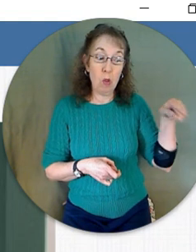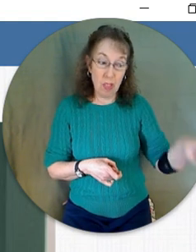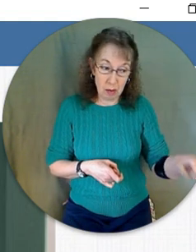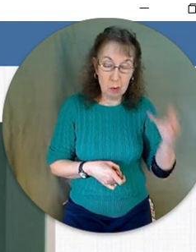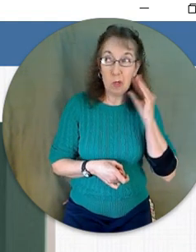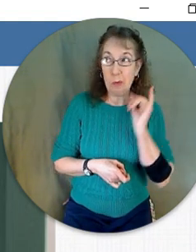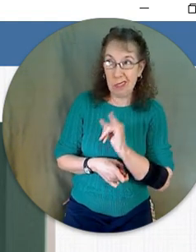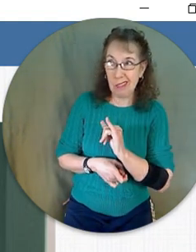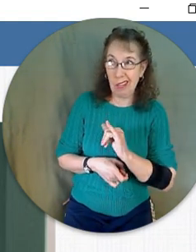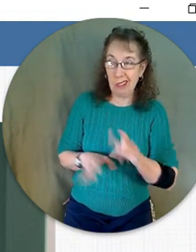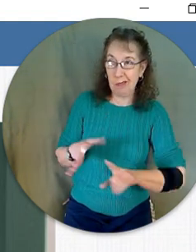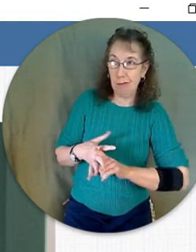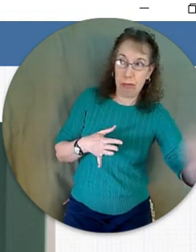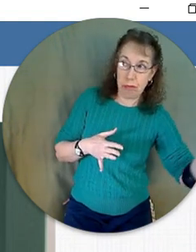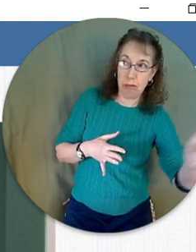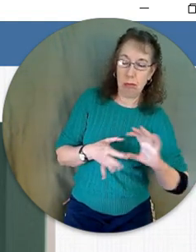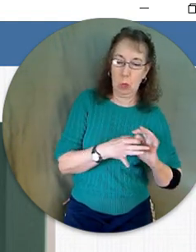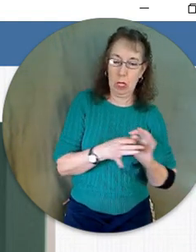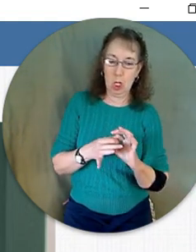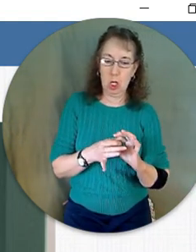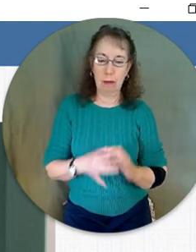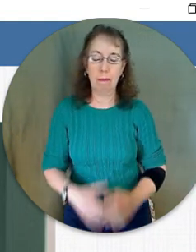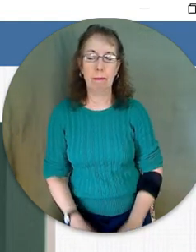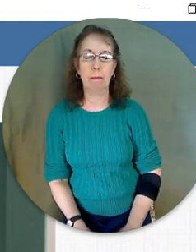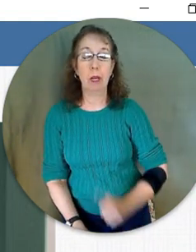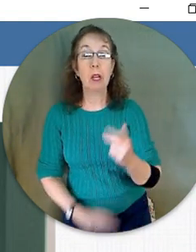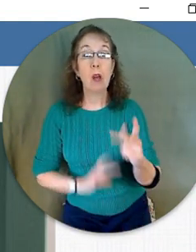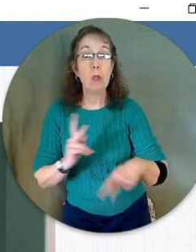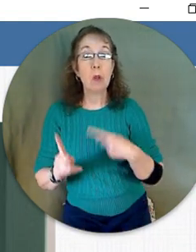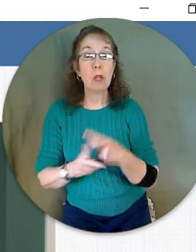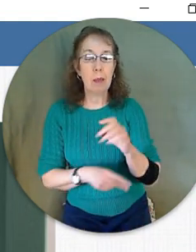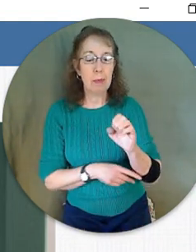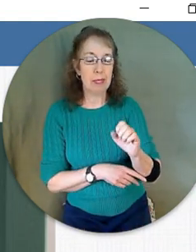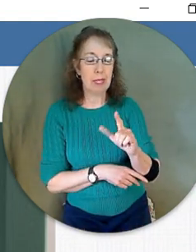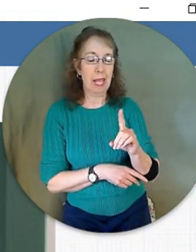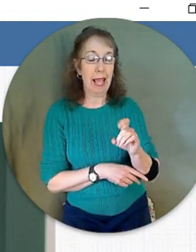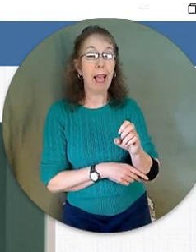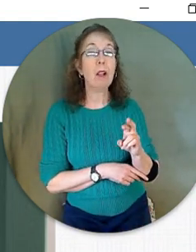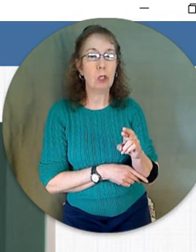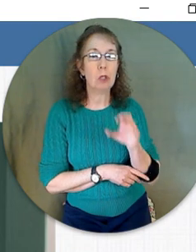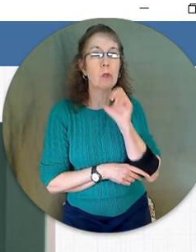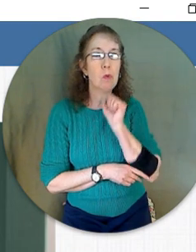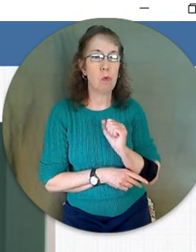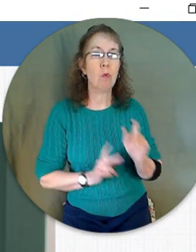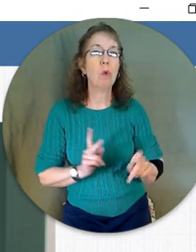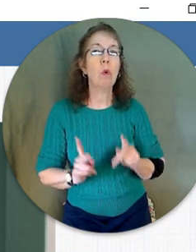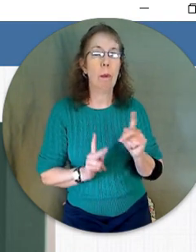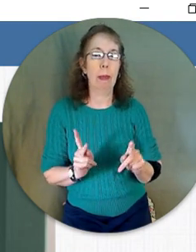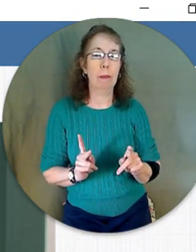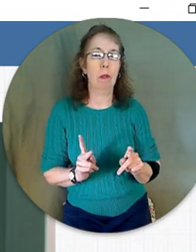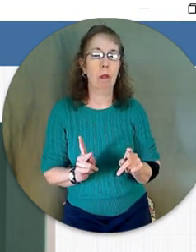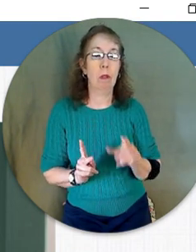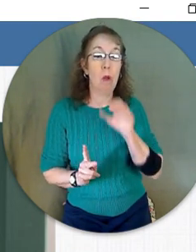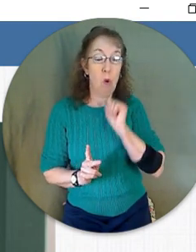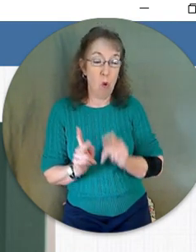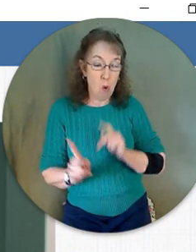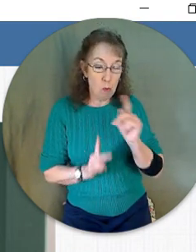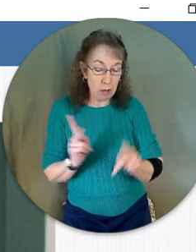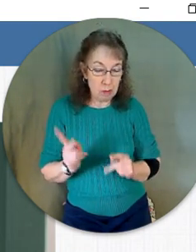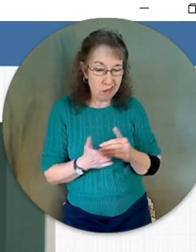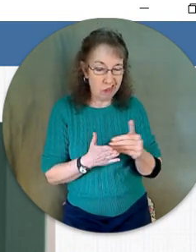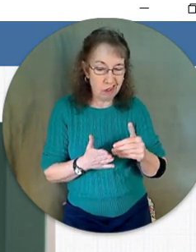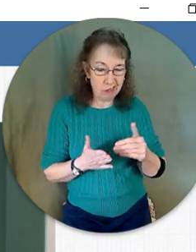relationship. Another type of abuse is elder abuse. And the elderly are often frail